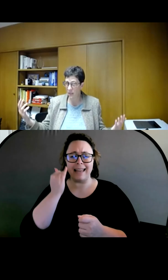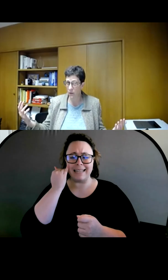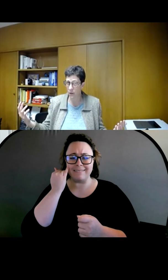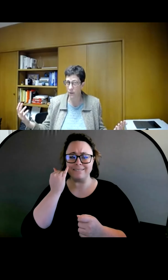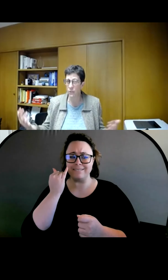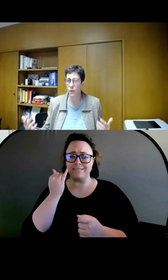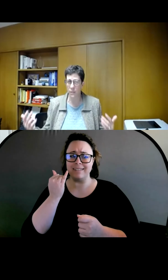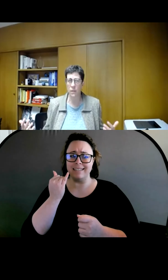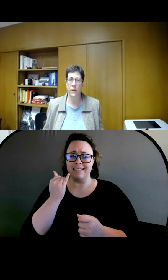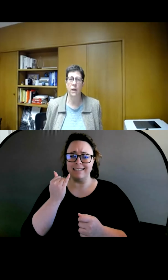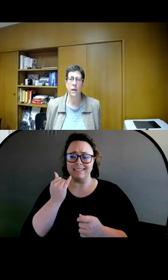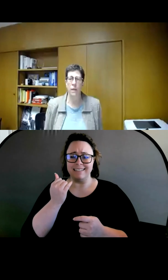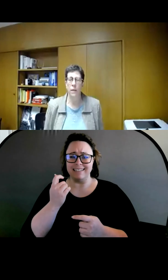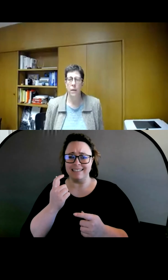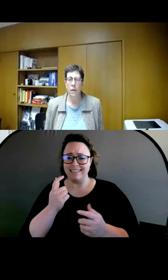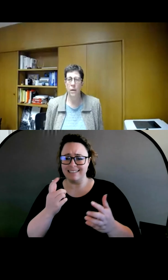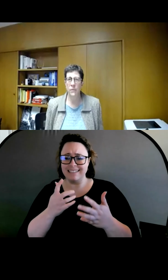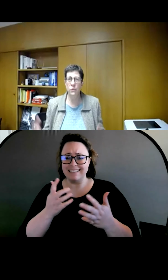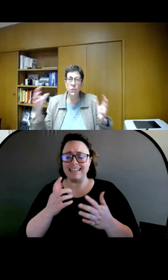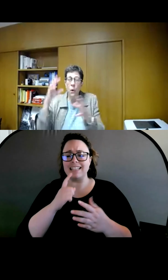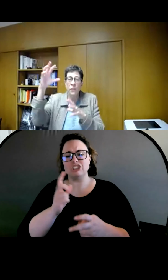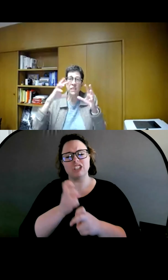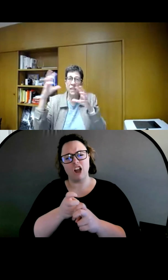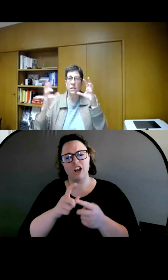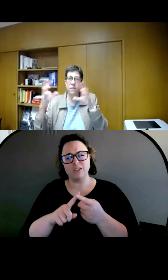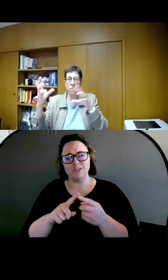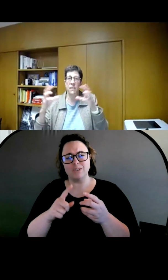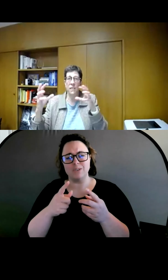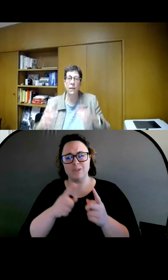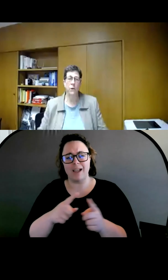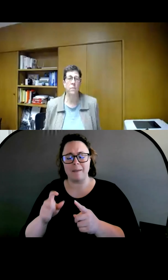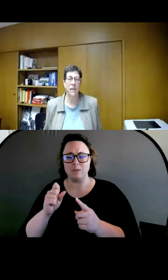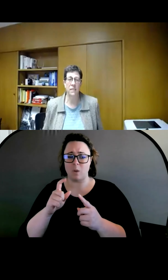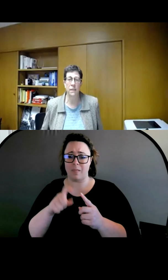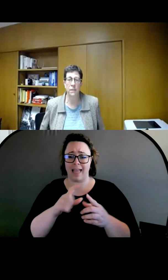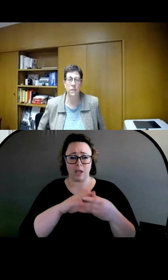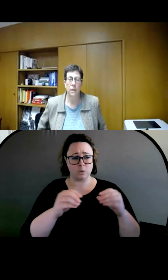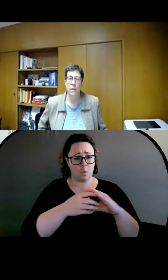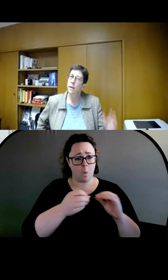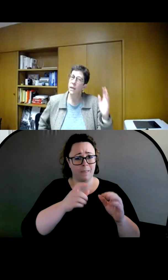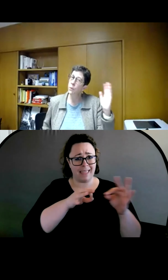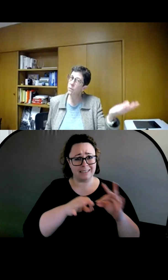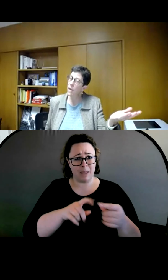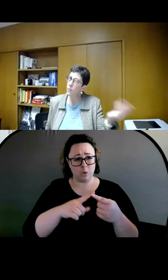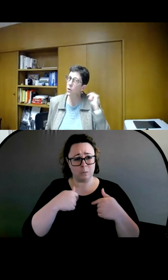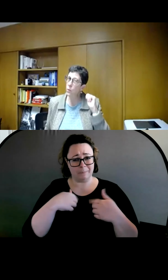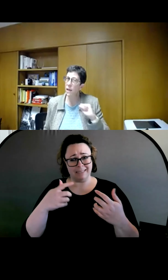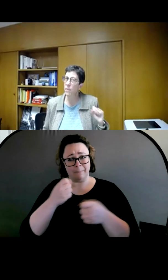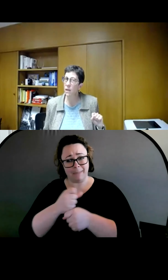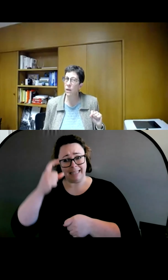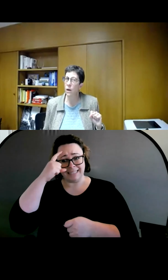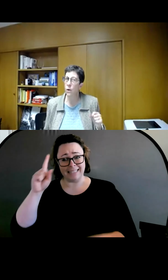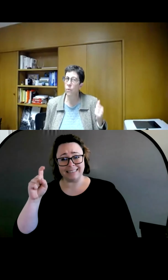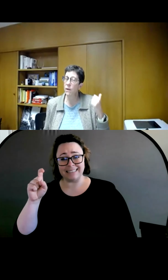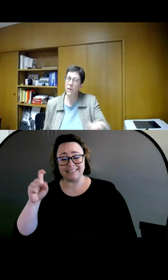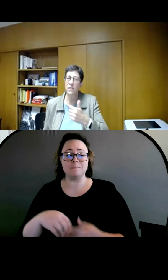non-ambulatory, it's even harder. So what's going on? So do all these things fit together and make sense? As we hammered away a